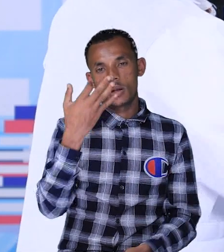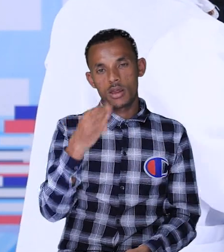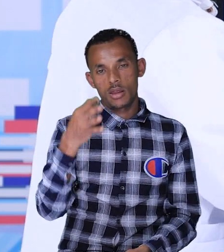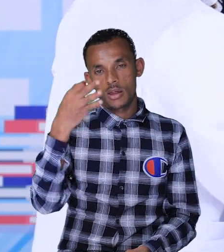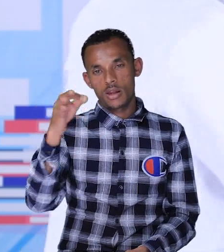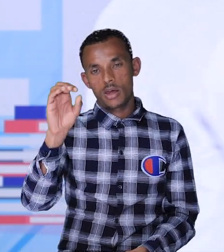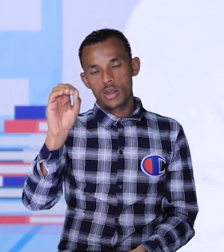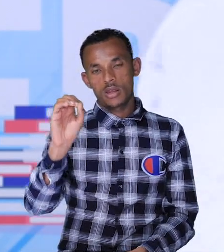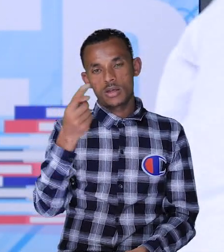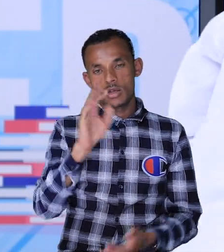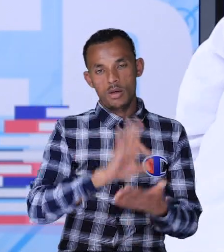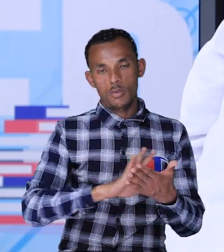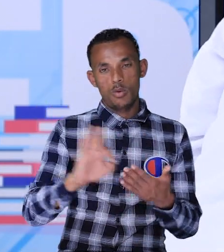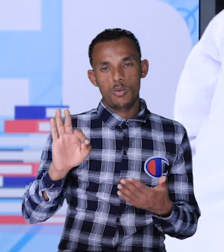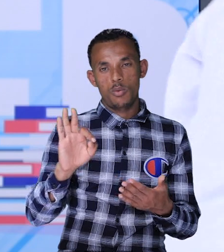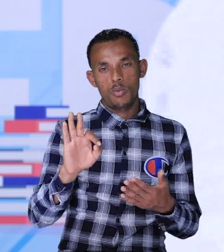1990,